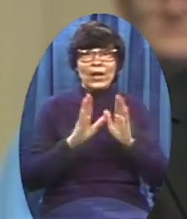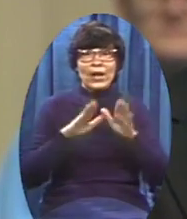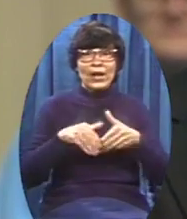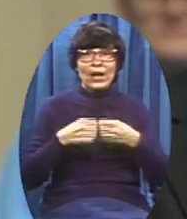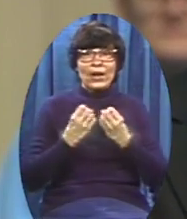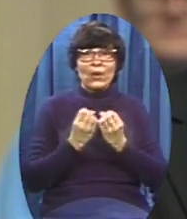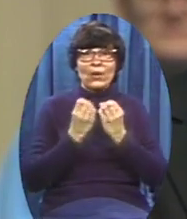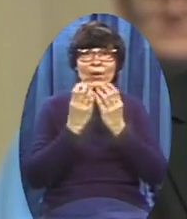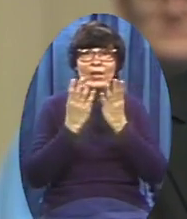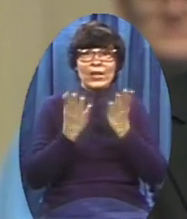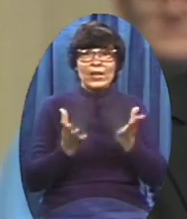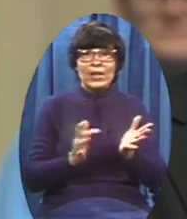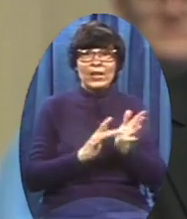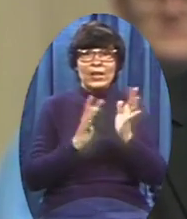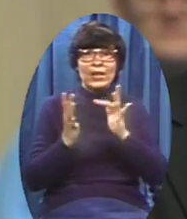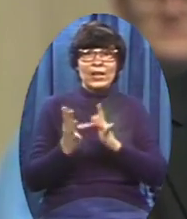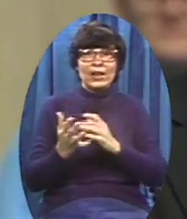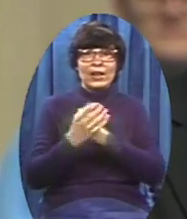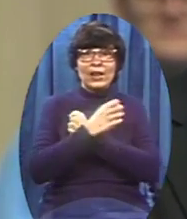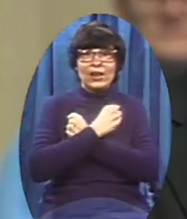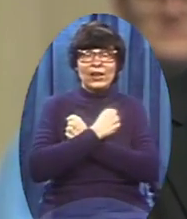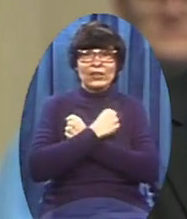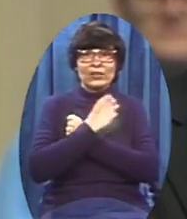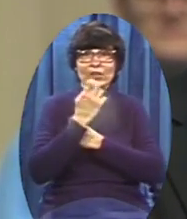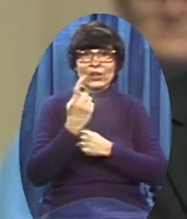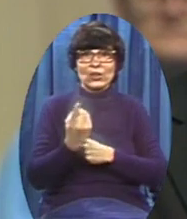Oh, how He loves you